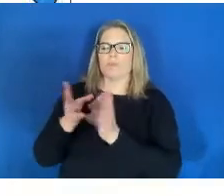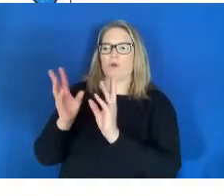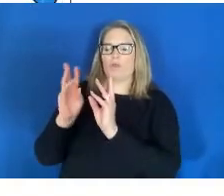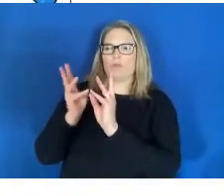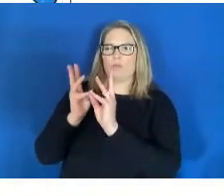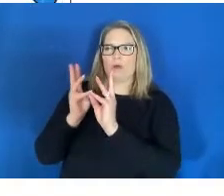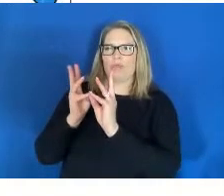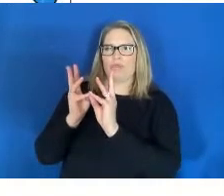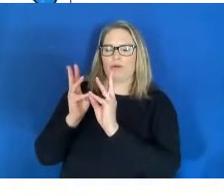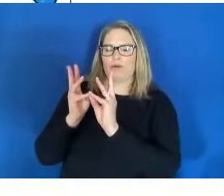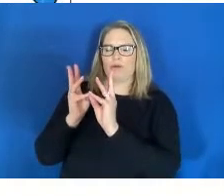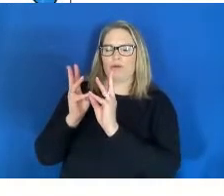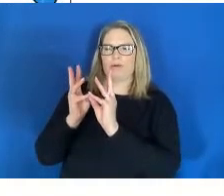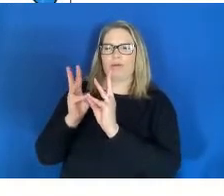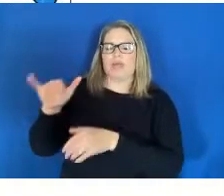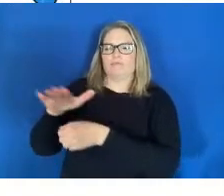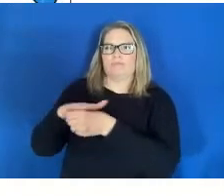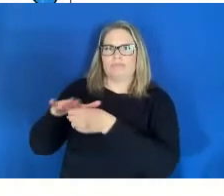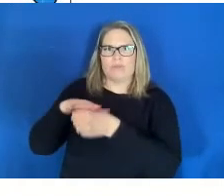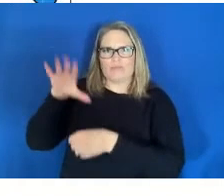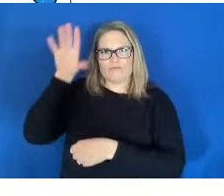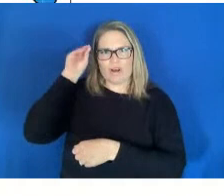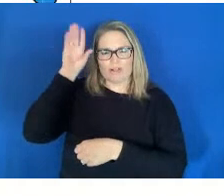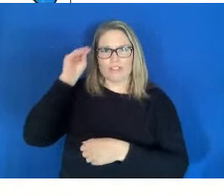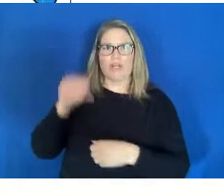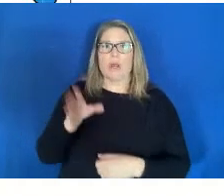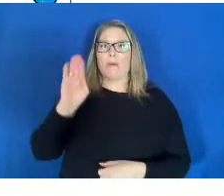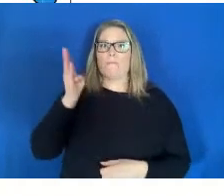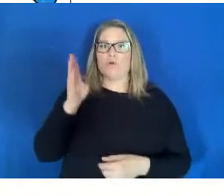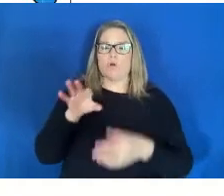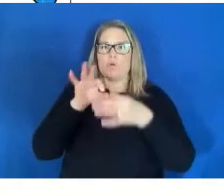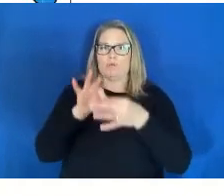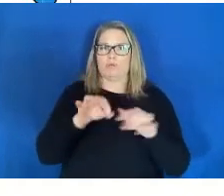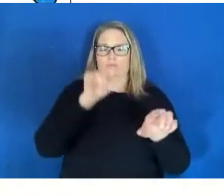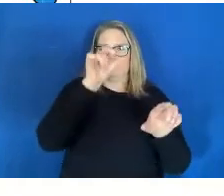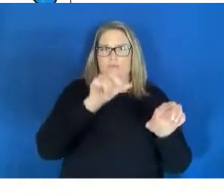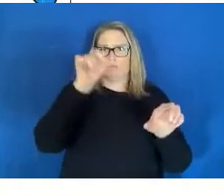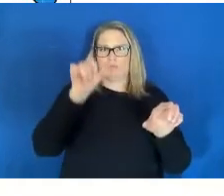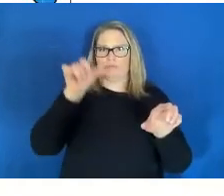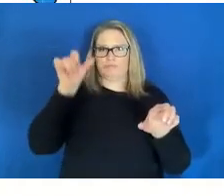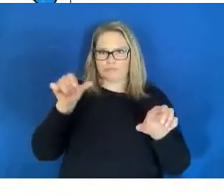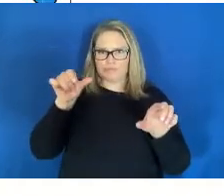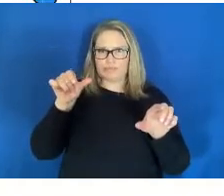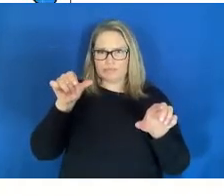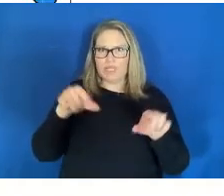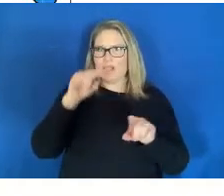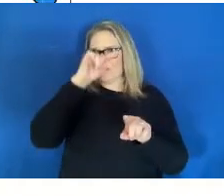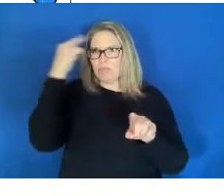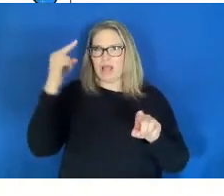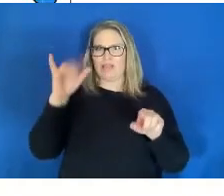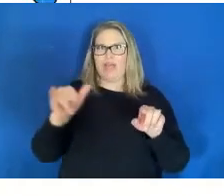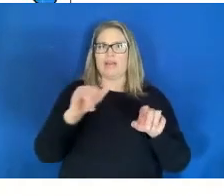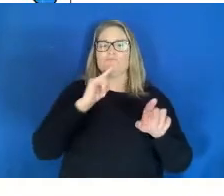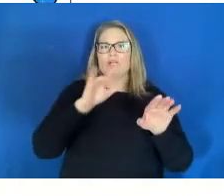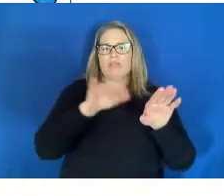basis, and the black line indicates the cumulative, and the continuous line is the average.